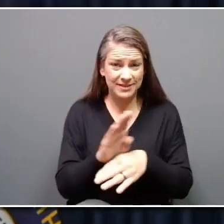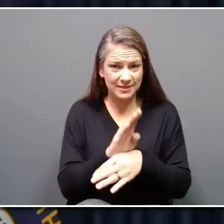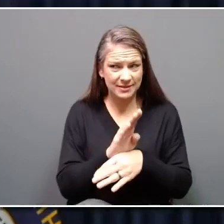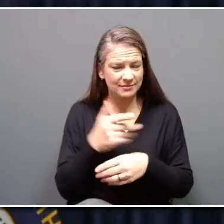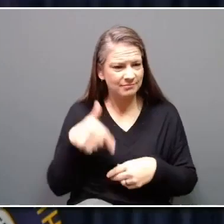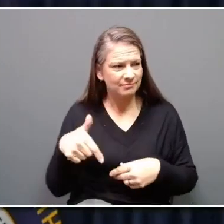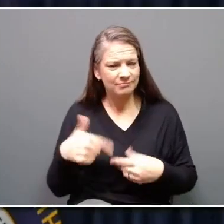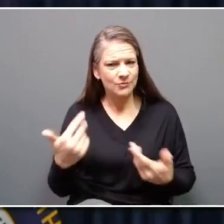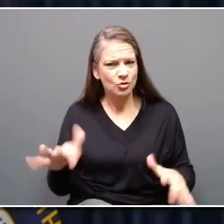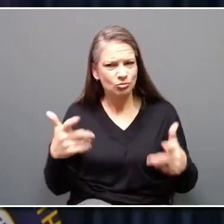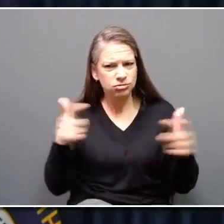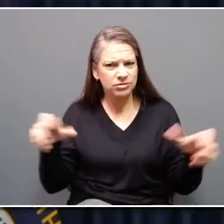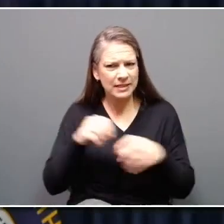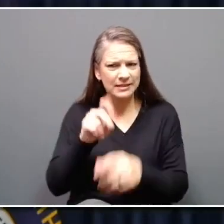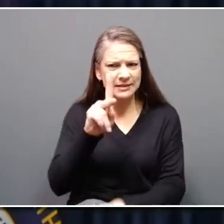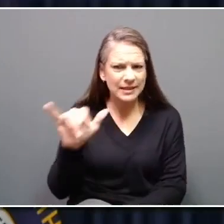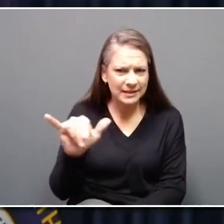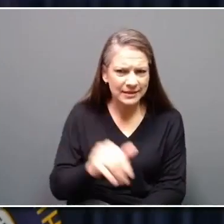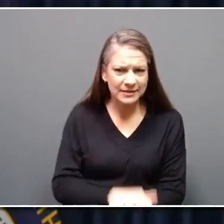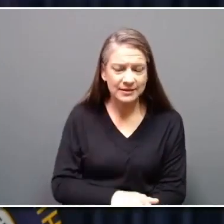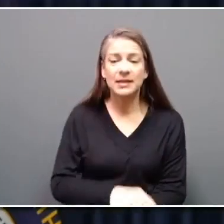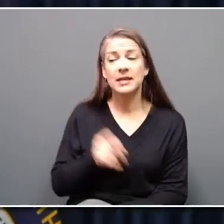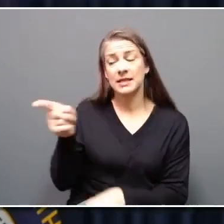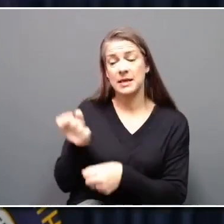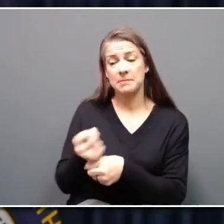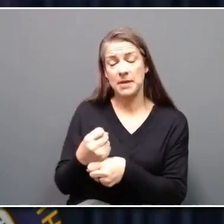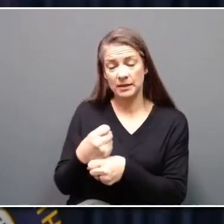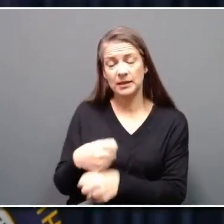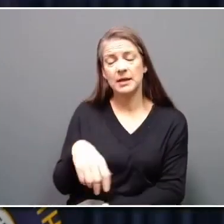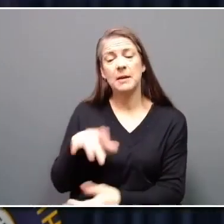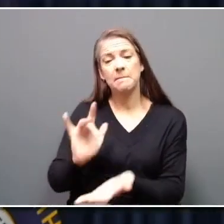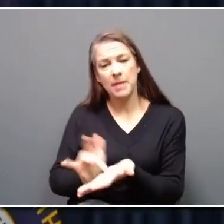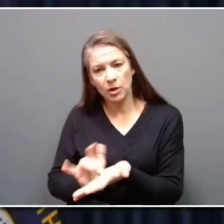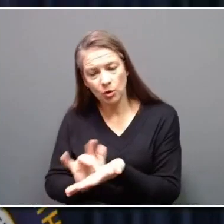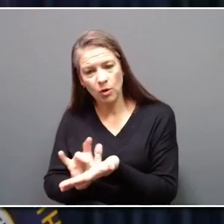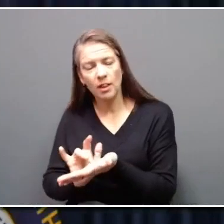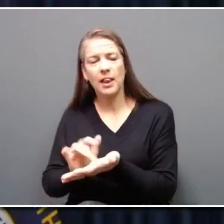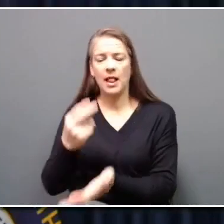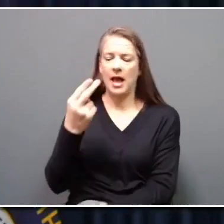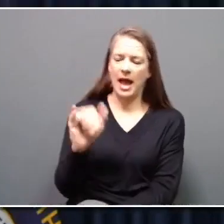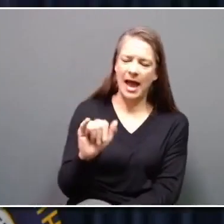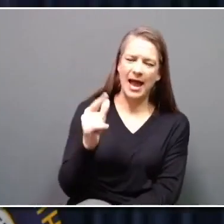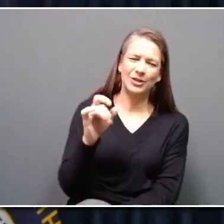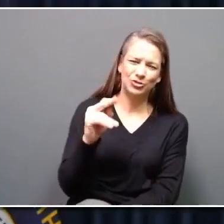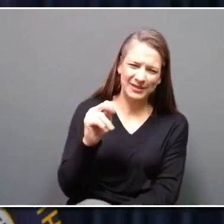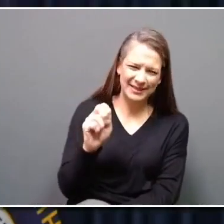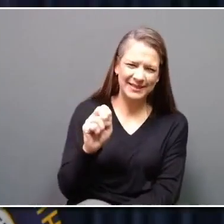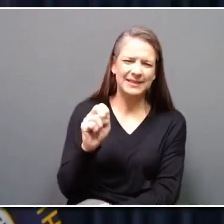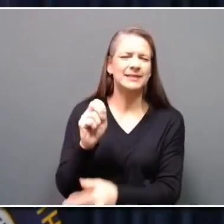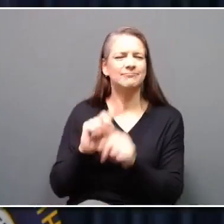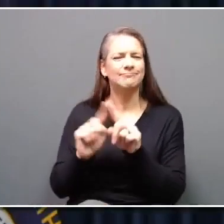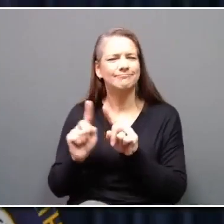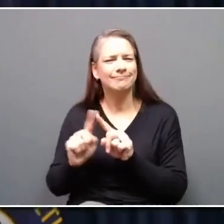WPT manufactures products in the medical, hygiene, filtration, and industrial markets. The company operates 3 production facilities